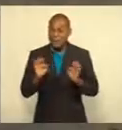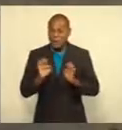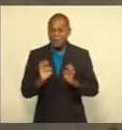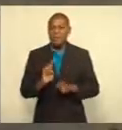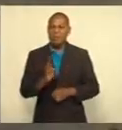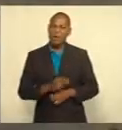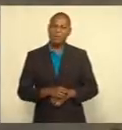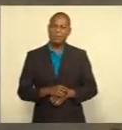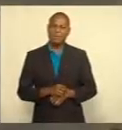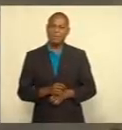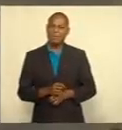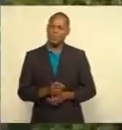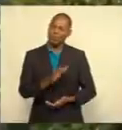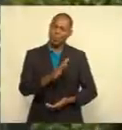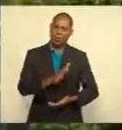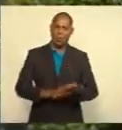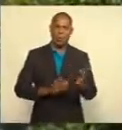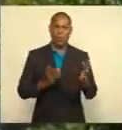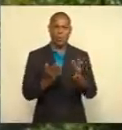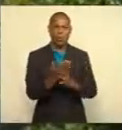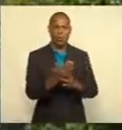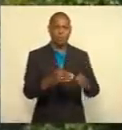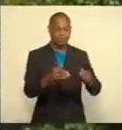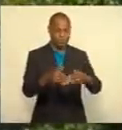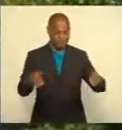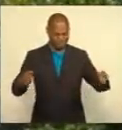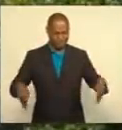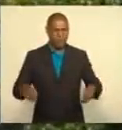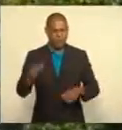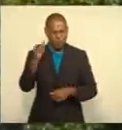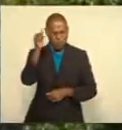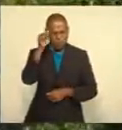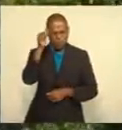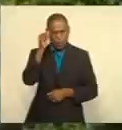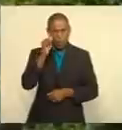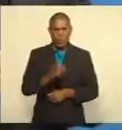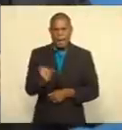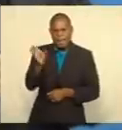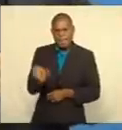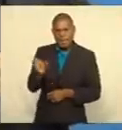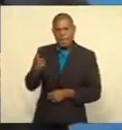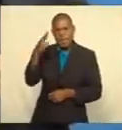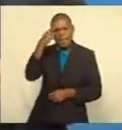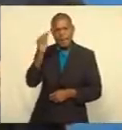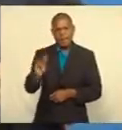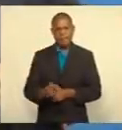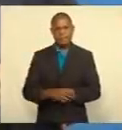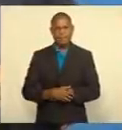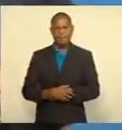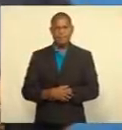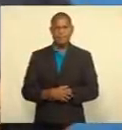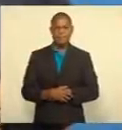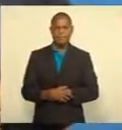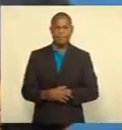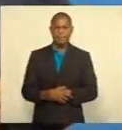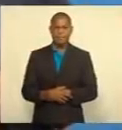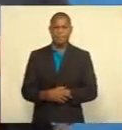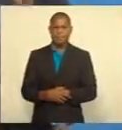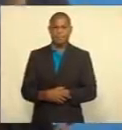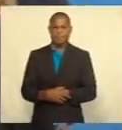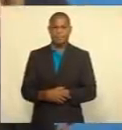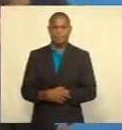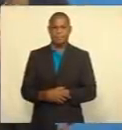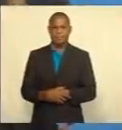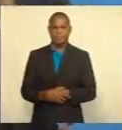to access services. We know them, we know their names. We've got their names in a list which has been given to